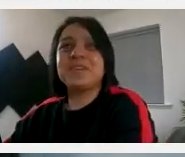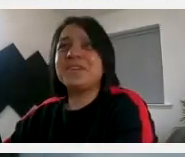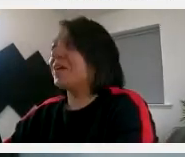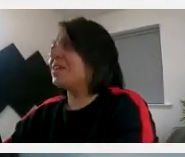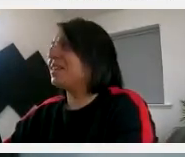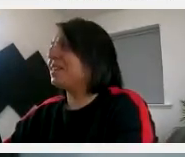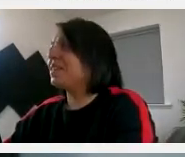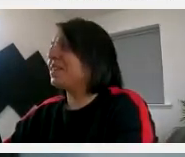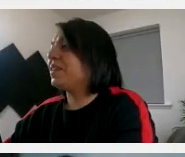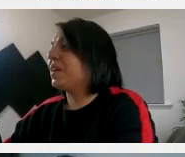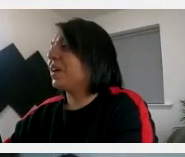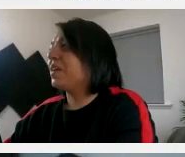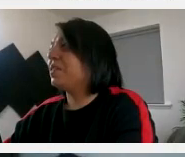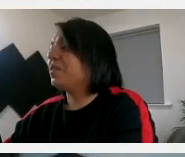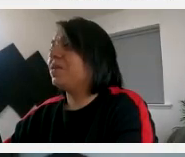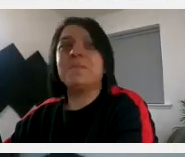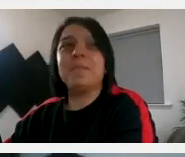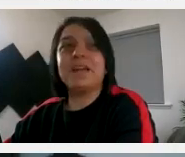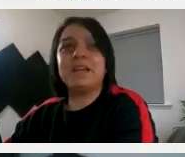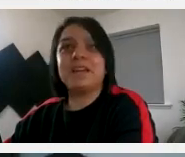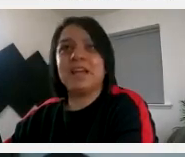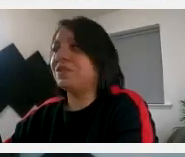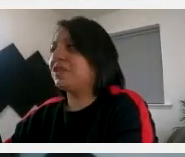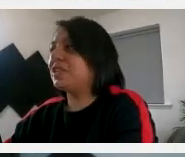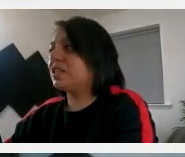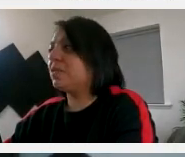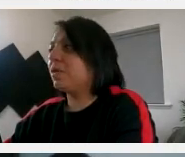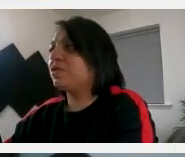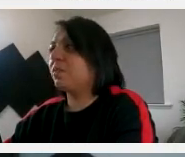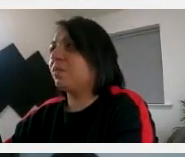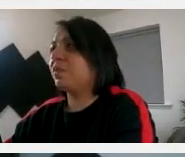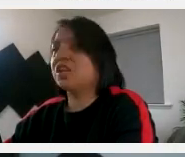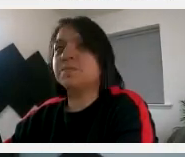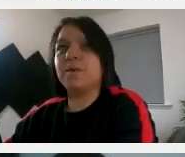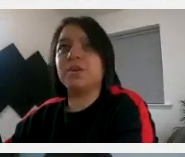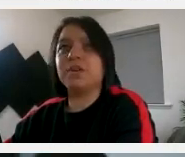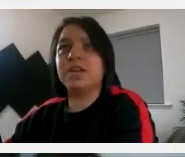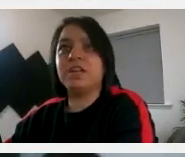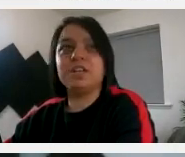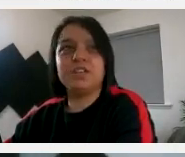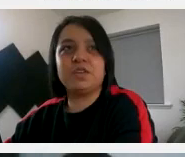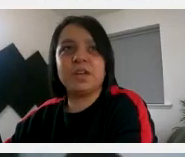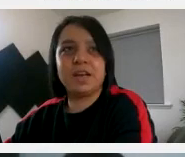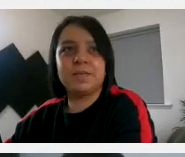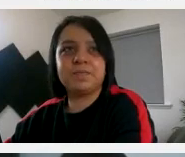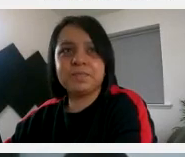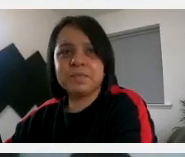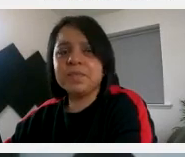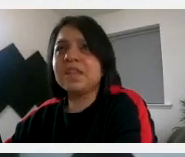So you've got your main languages. These are the most common ones spoken in the